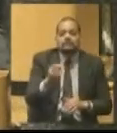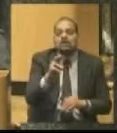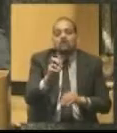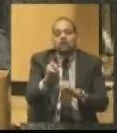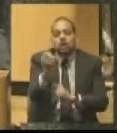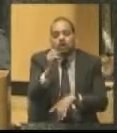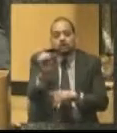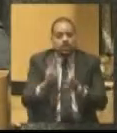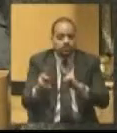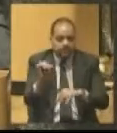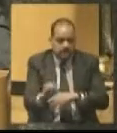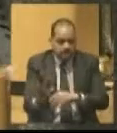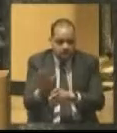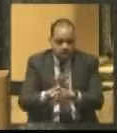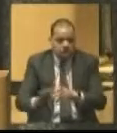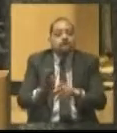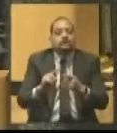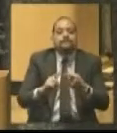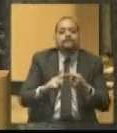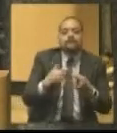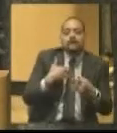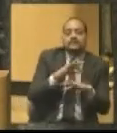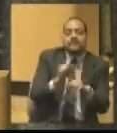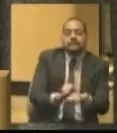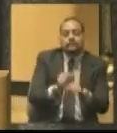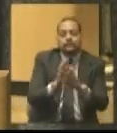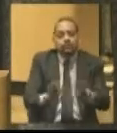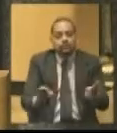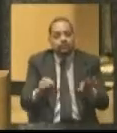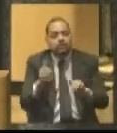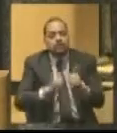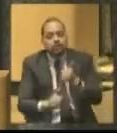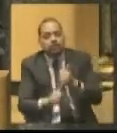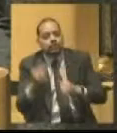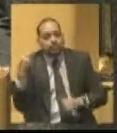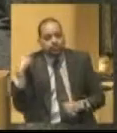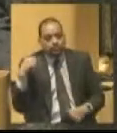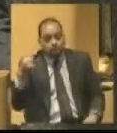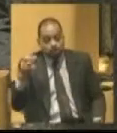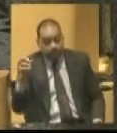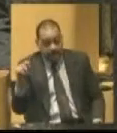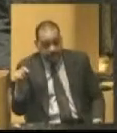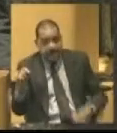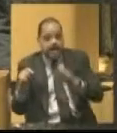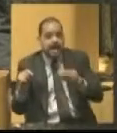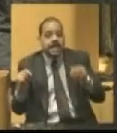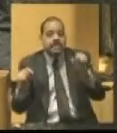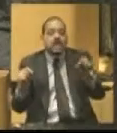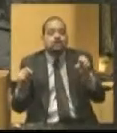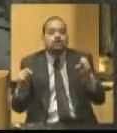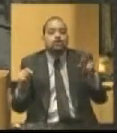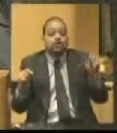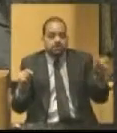which encompassed the areas under the control of Generals Grant and Sherman. Within days, the War Department printed 15,000